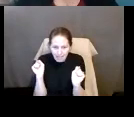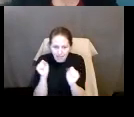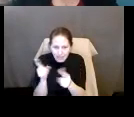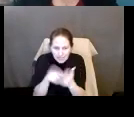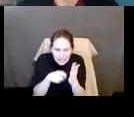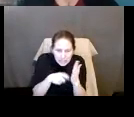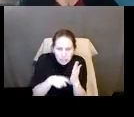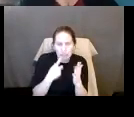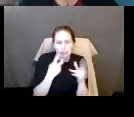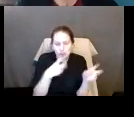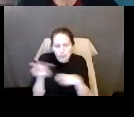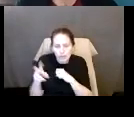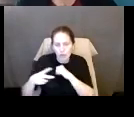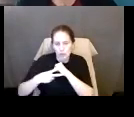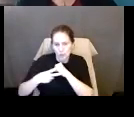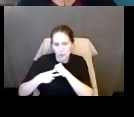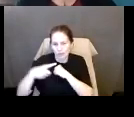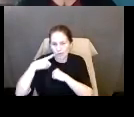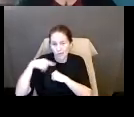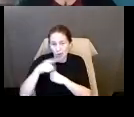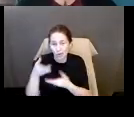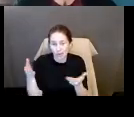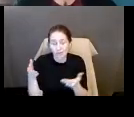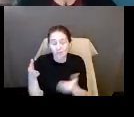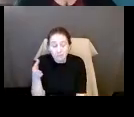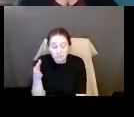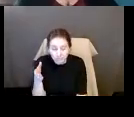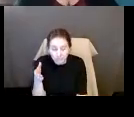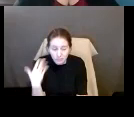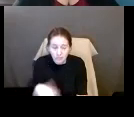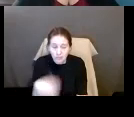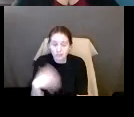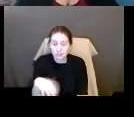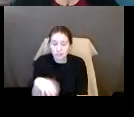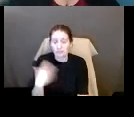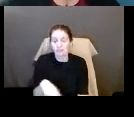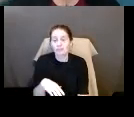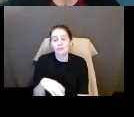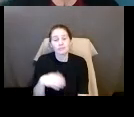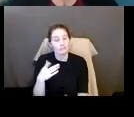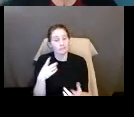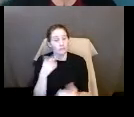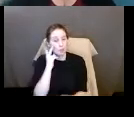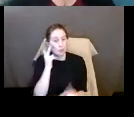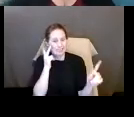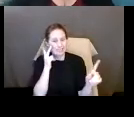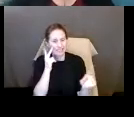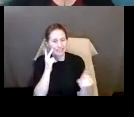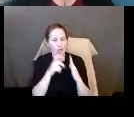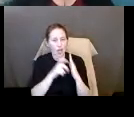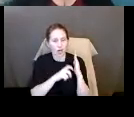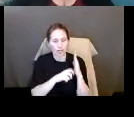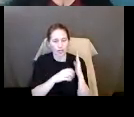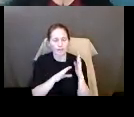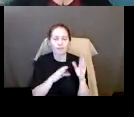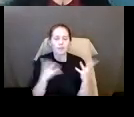and storage of these goods. That is no small task at all. So when we look at the archaeology, so